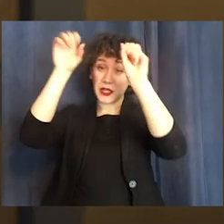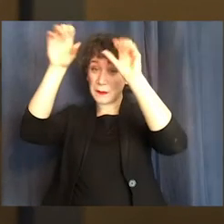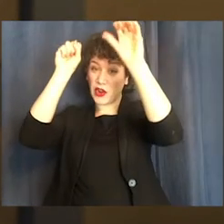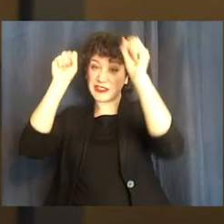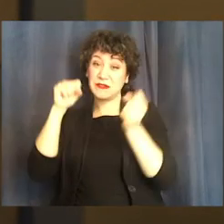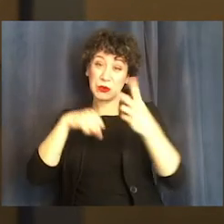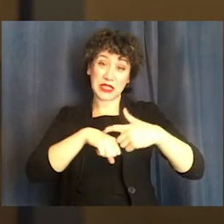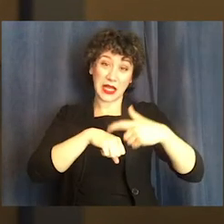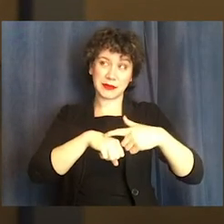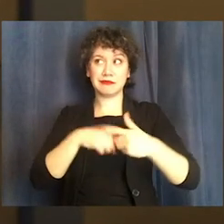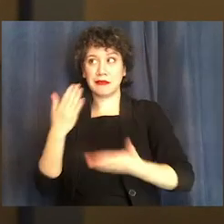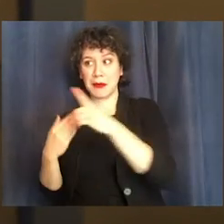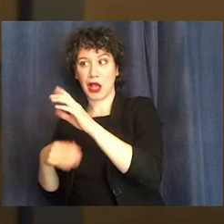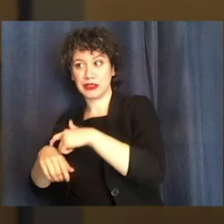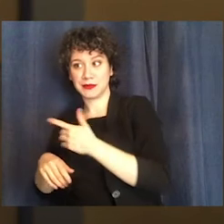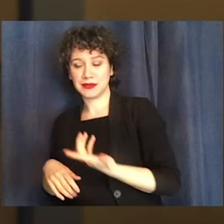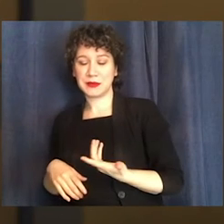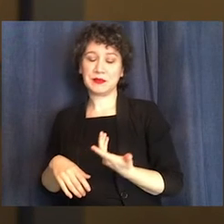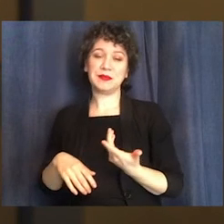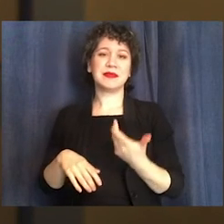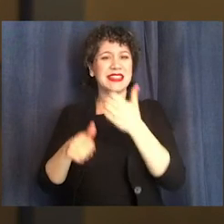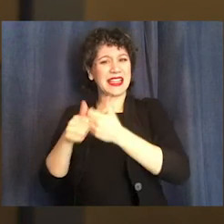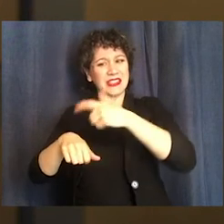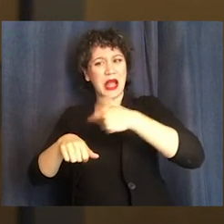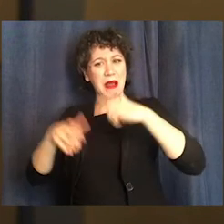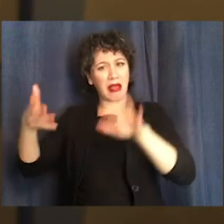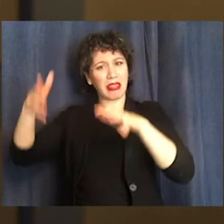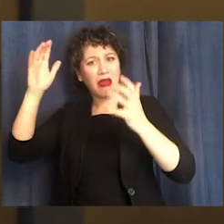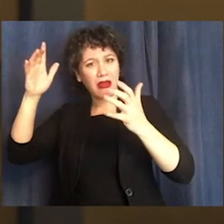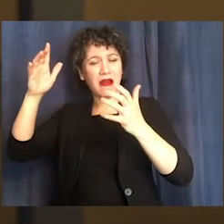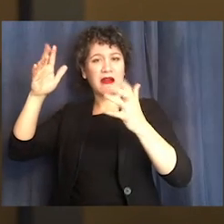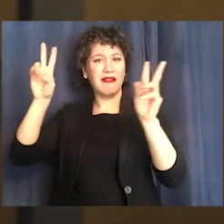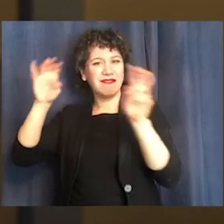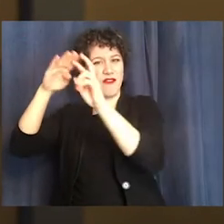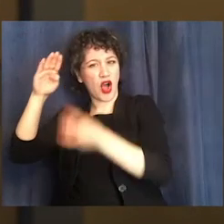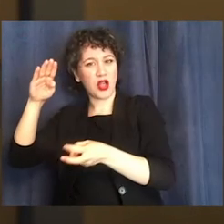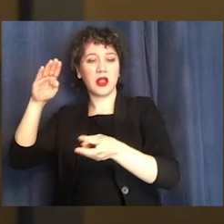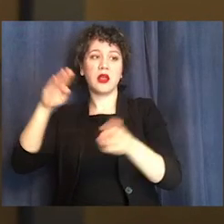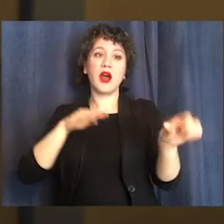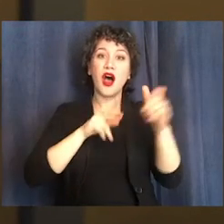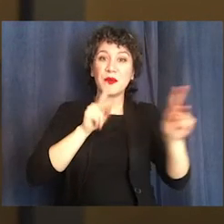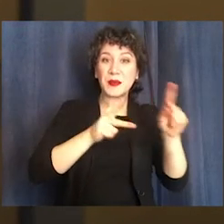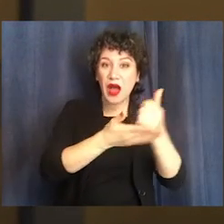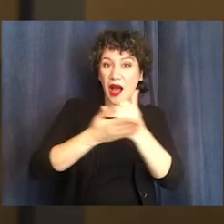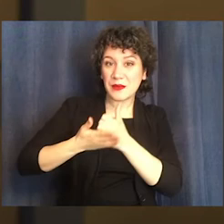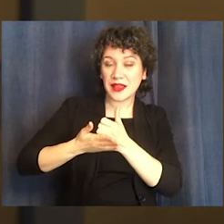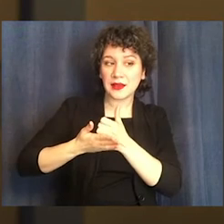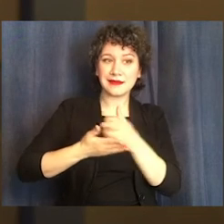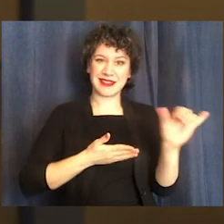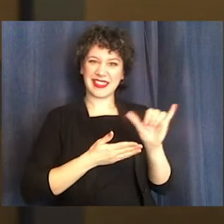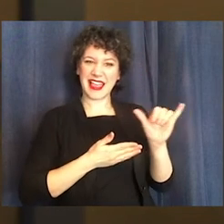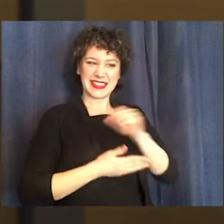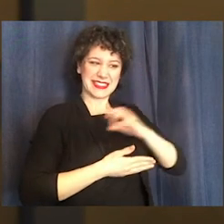I let the people around me help me back up, like the recess monitors carried Madeline to the nurse's office following the incident.